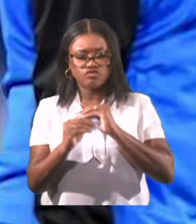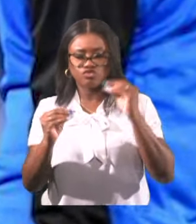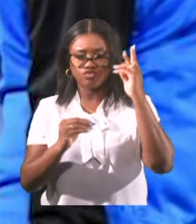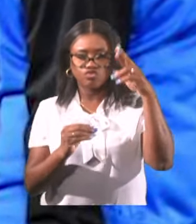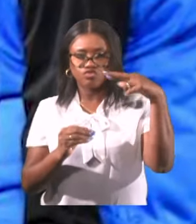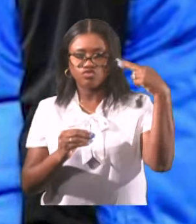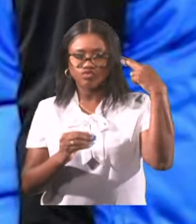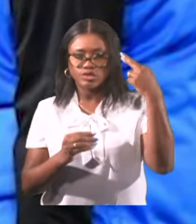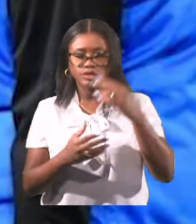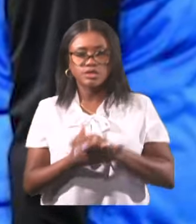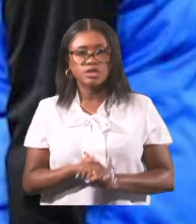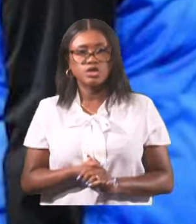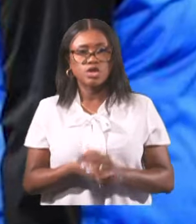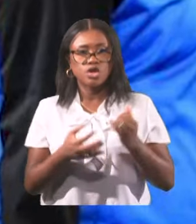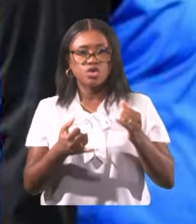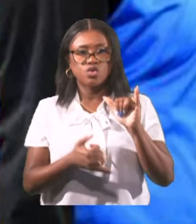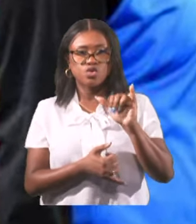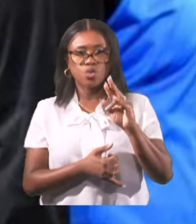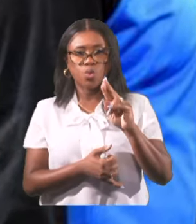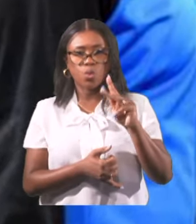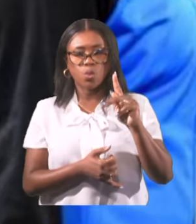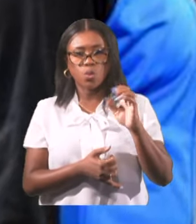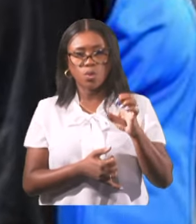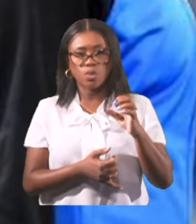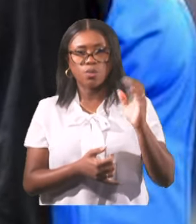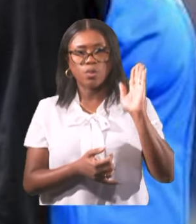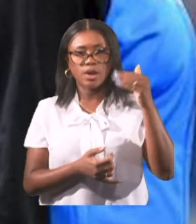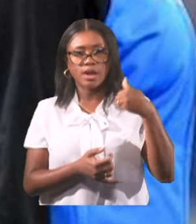interest, Yorke will pocket about